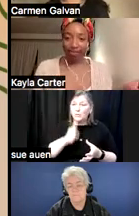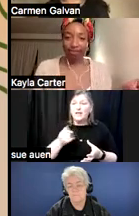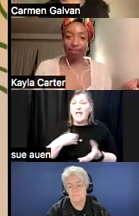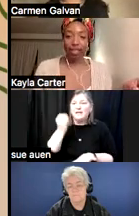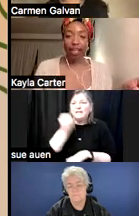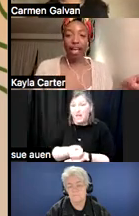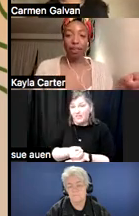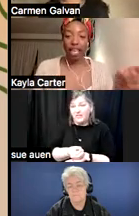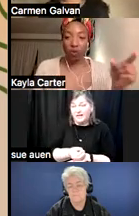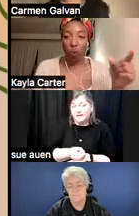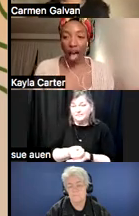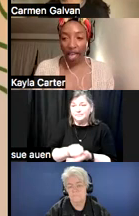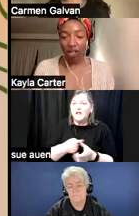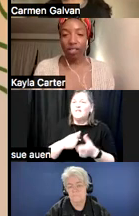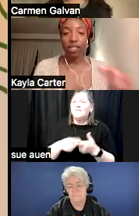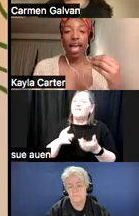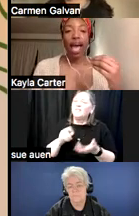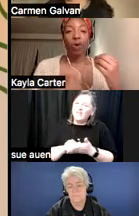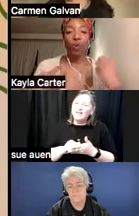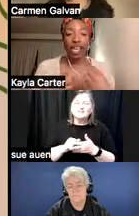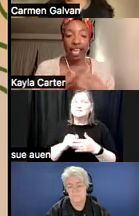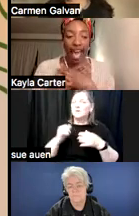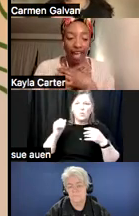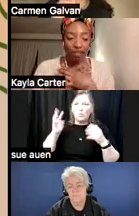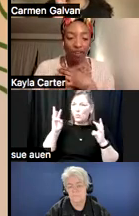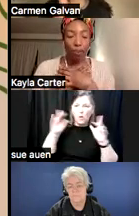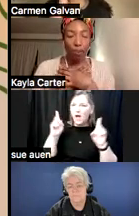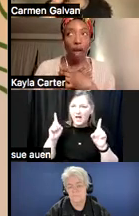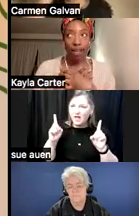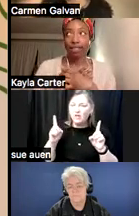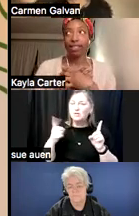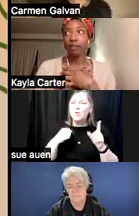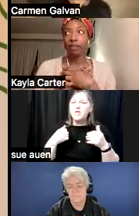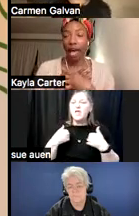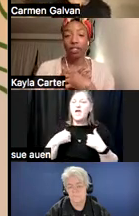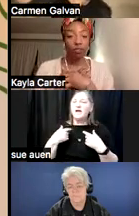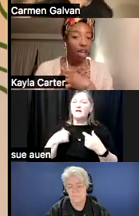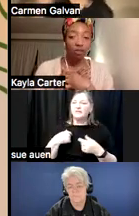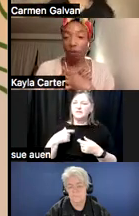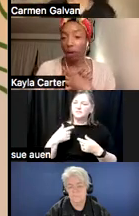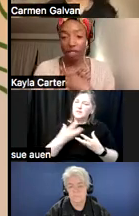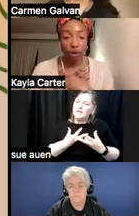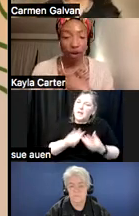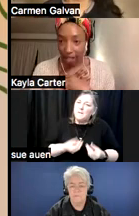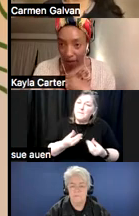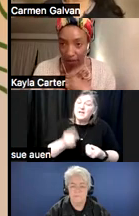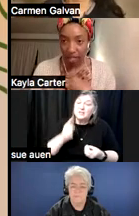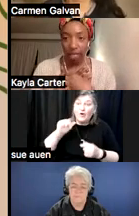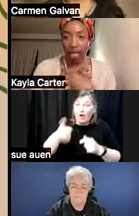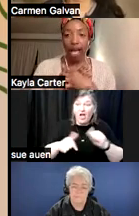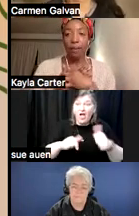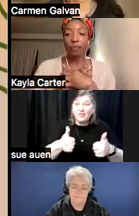nothing. It's wild how we have a practice of compassion for everyone else but